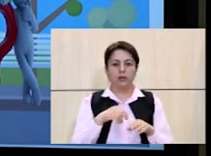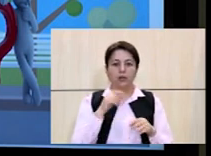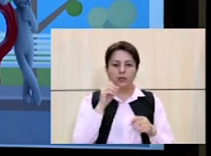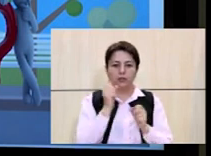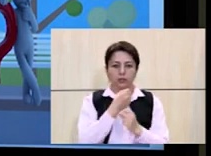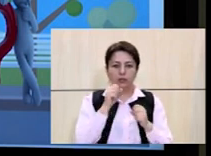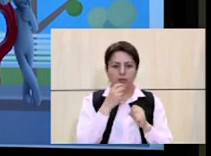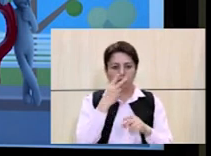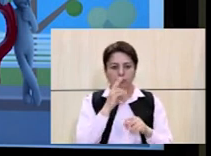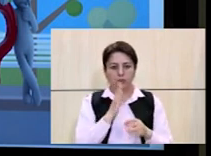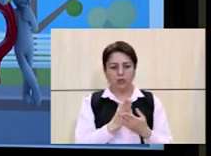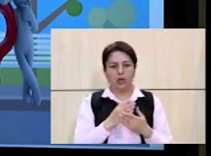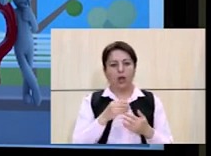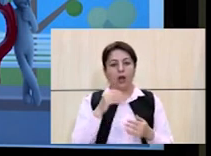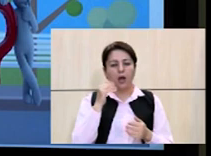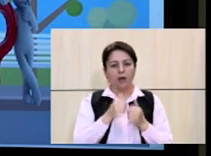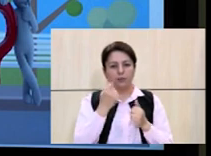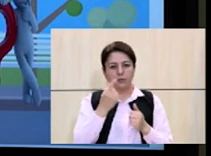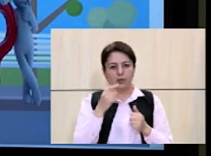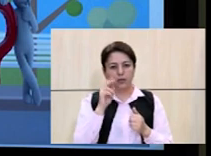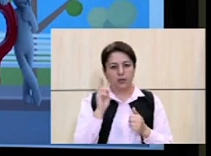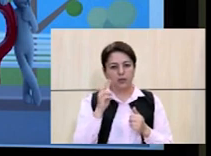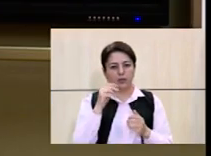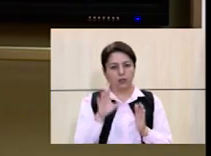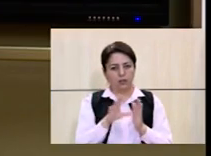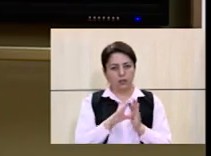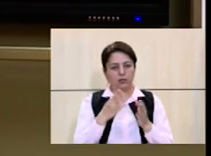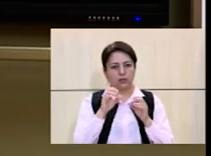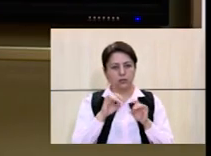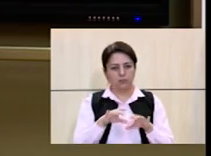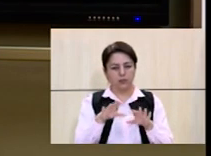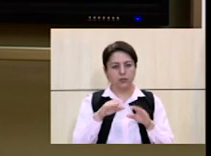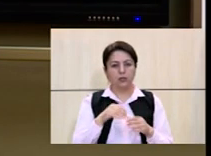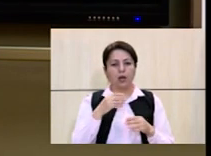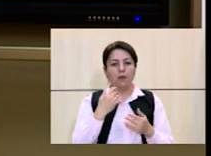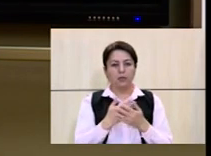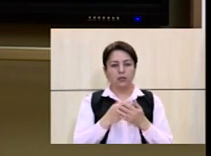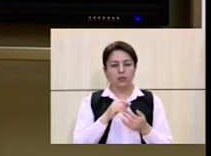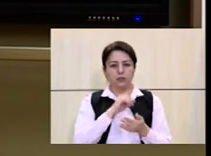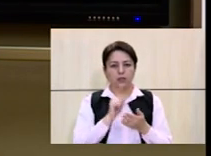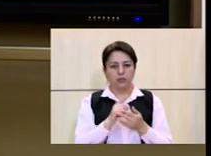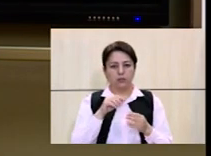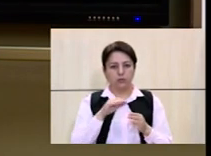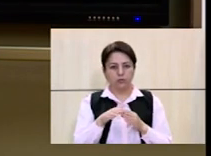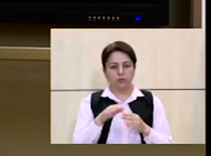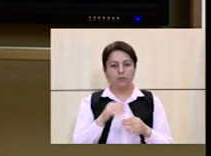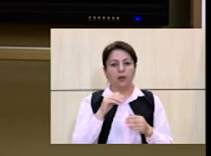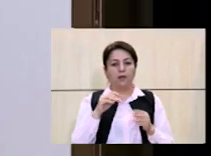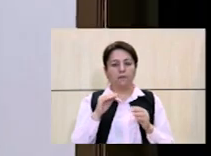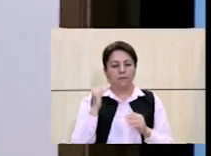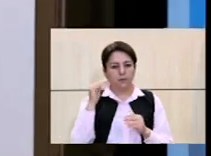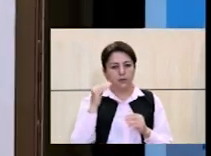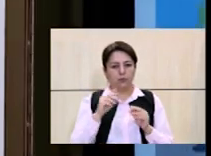ko'rsatilgan. Har birining kinetik energiyasini hisoblaysiz, masala shartini tuzib, bajarib, fizika fani ustozingizga